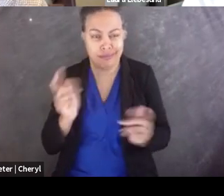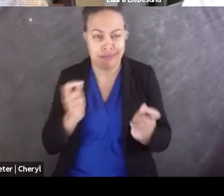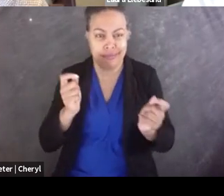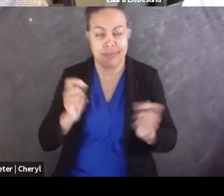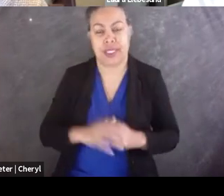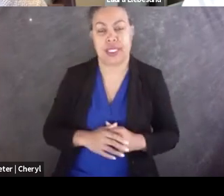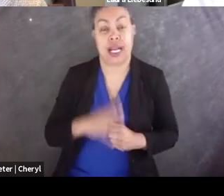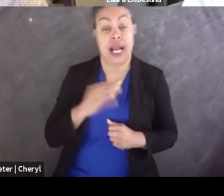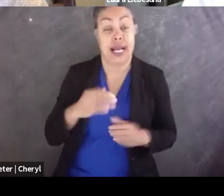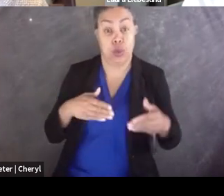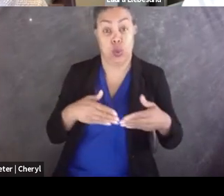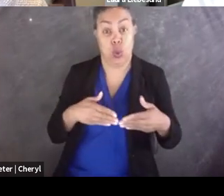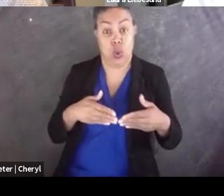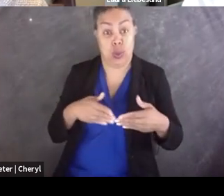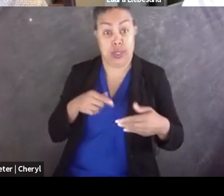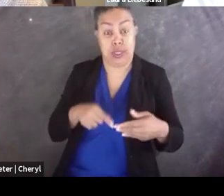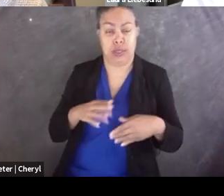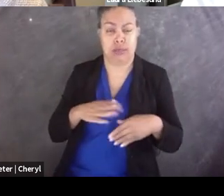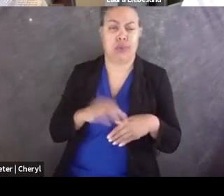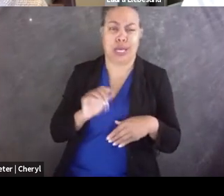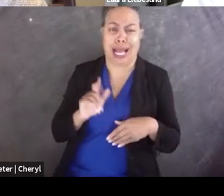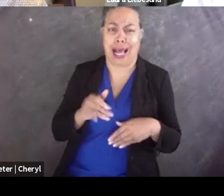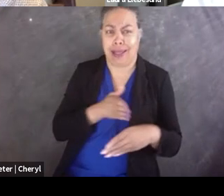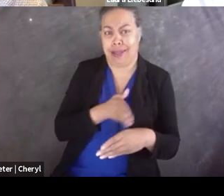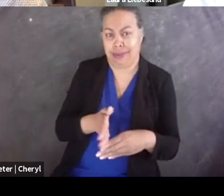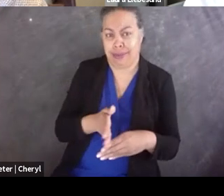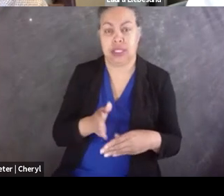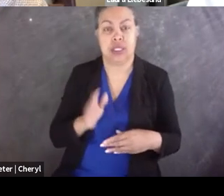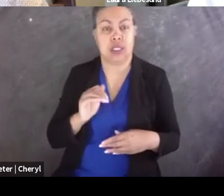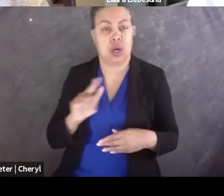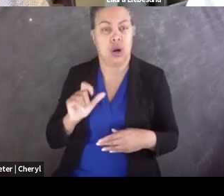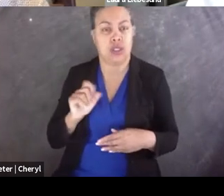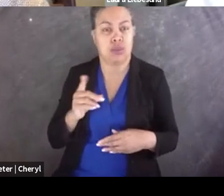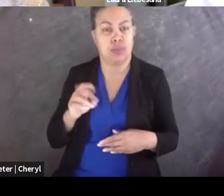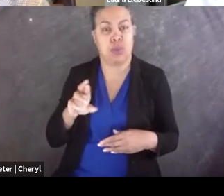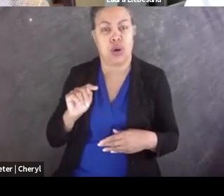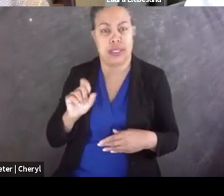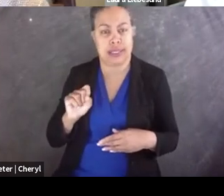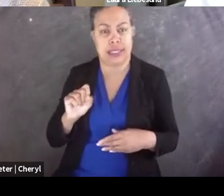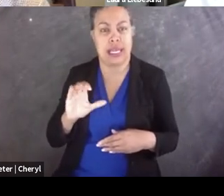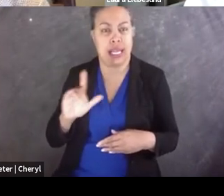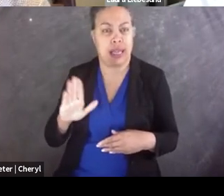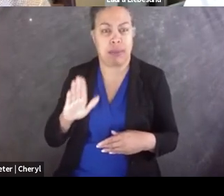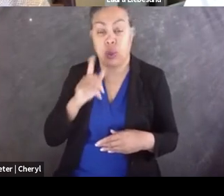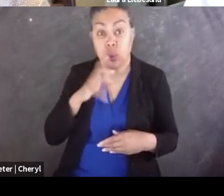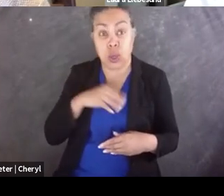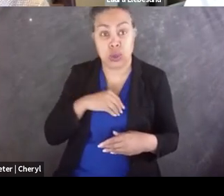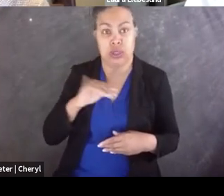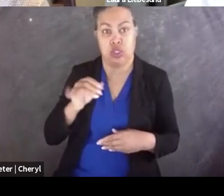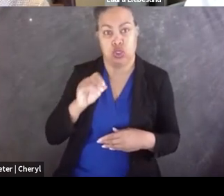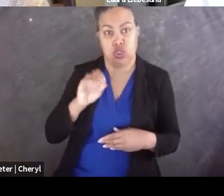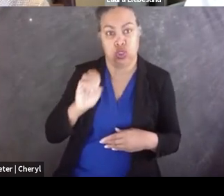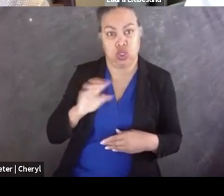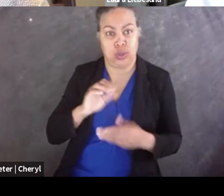same block there in Wilkburger at an alley, the All Sports Club that was owned by Joe and May Heard is also going